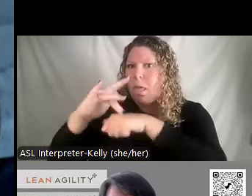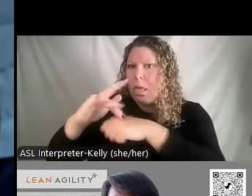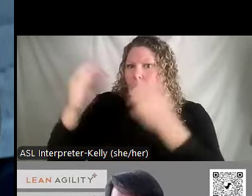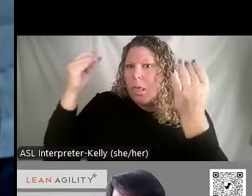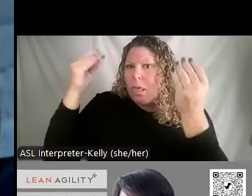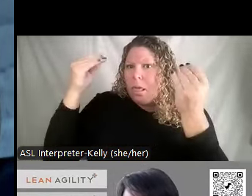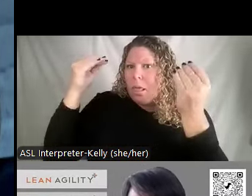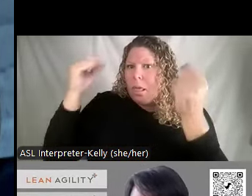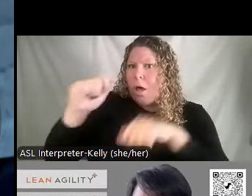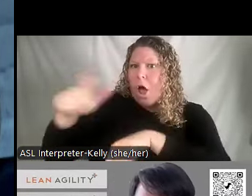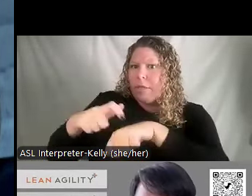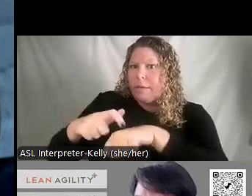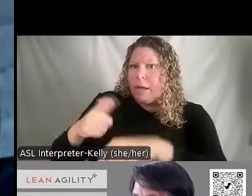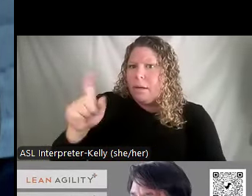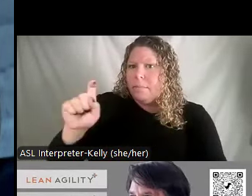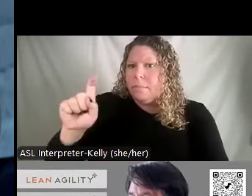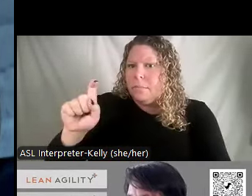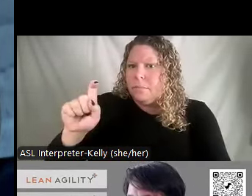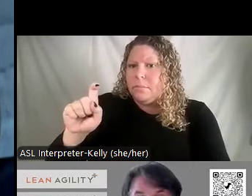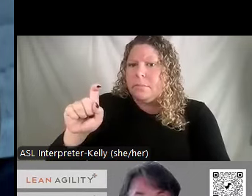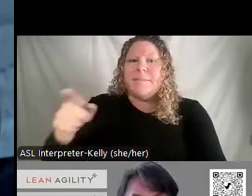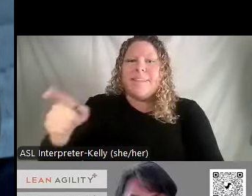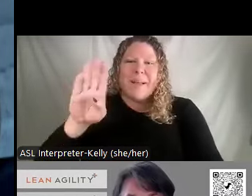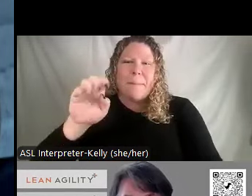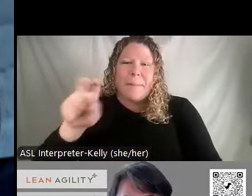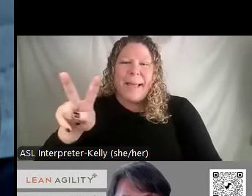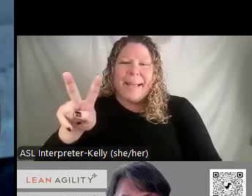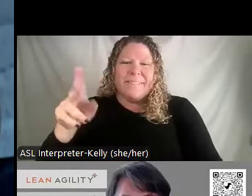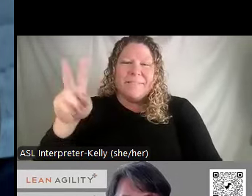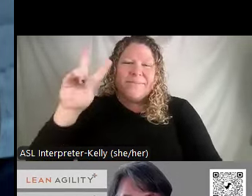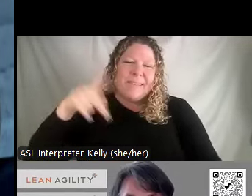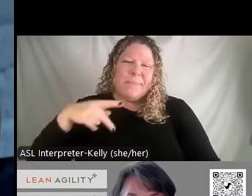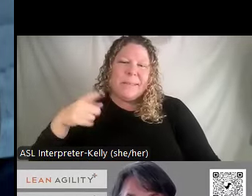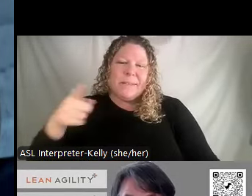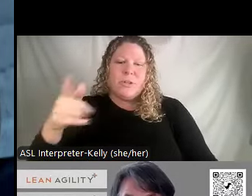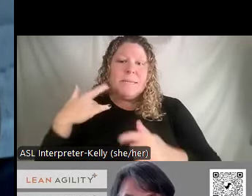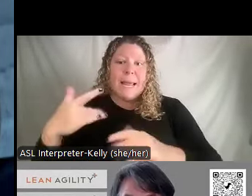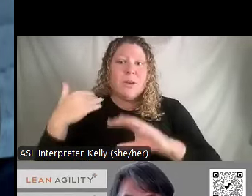those people that she would send emails to people at